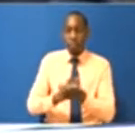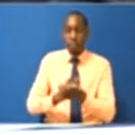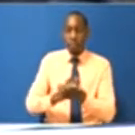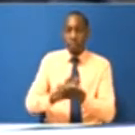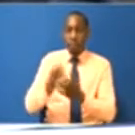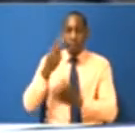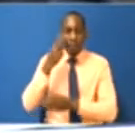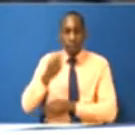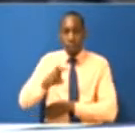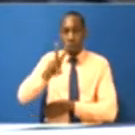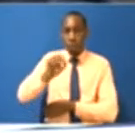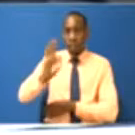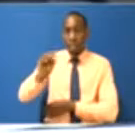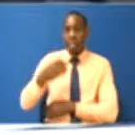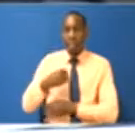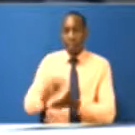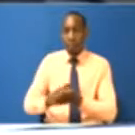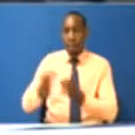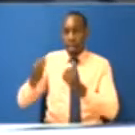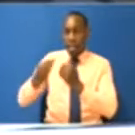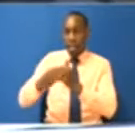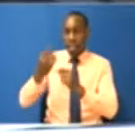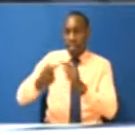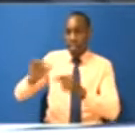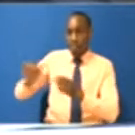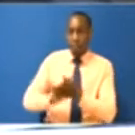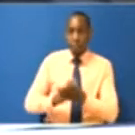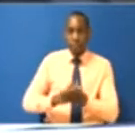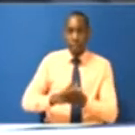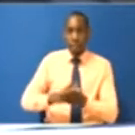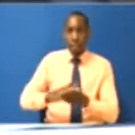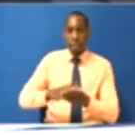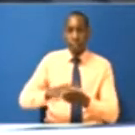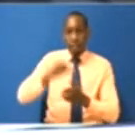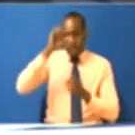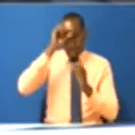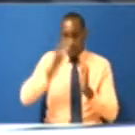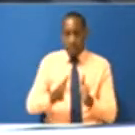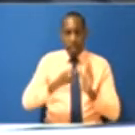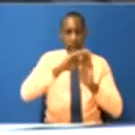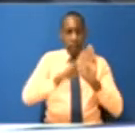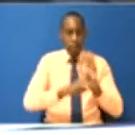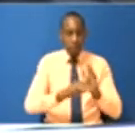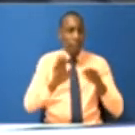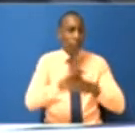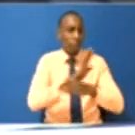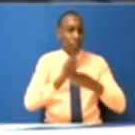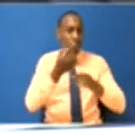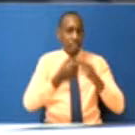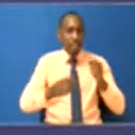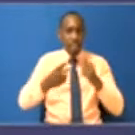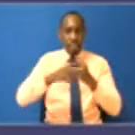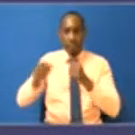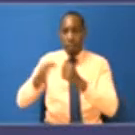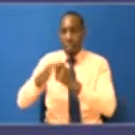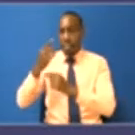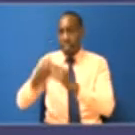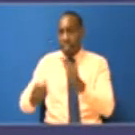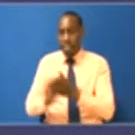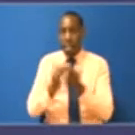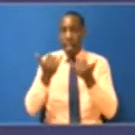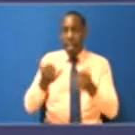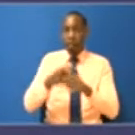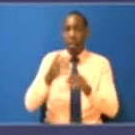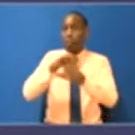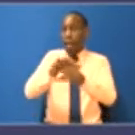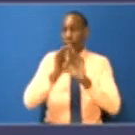it has about seven eight years to go already government has programmed yourself for the next seven seven eight in seven to eight eight years so if you